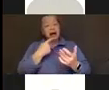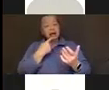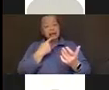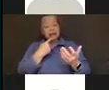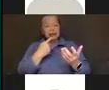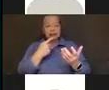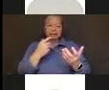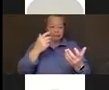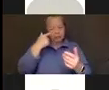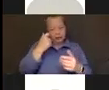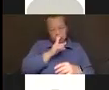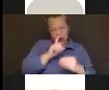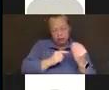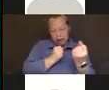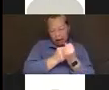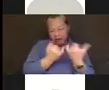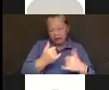tonight,